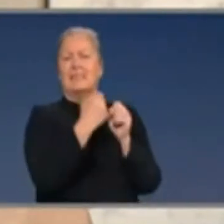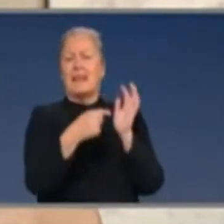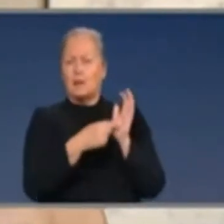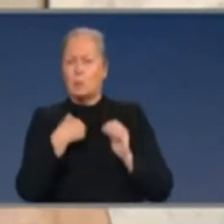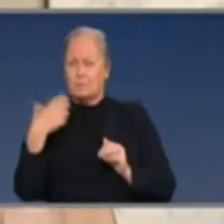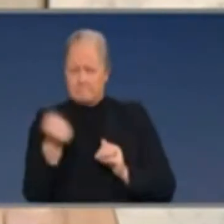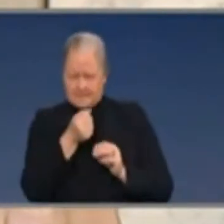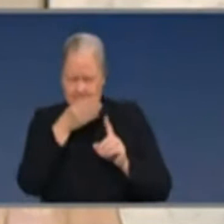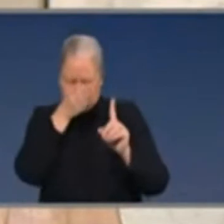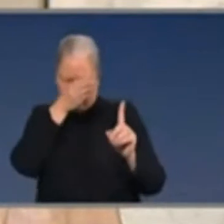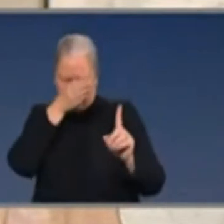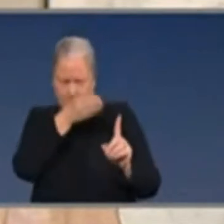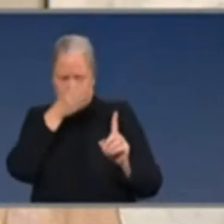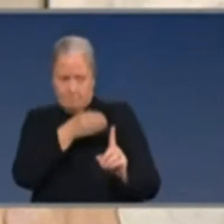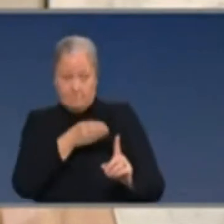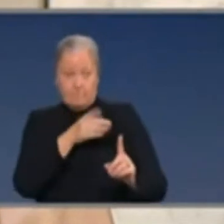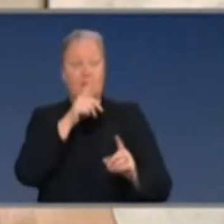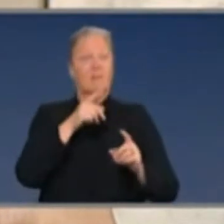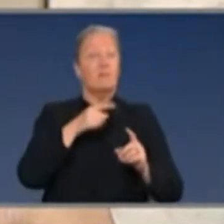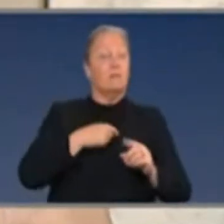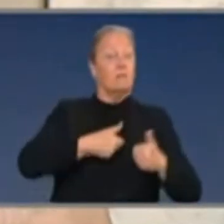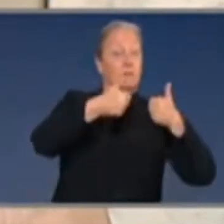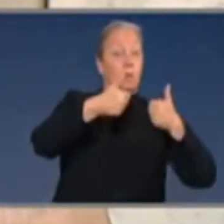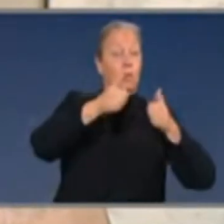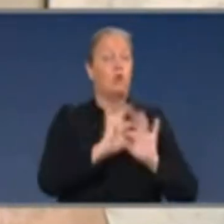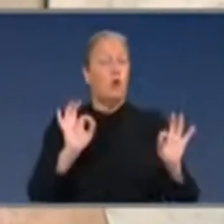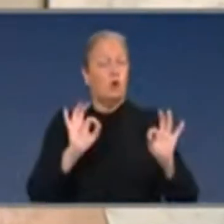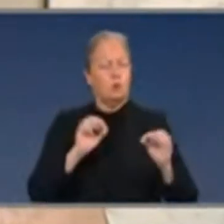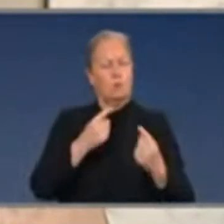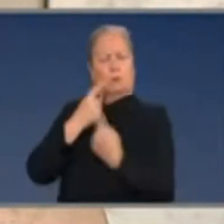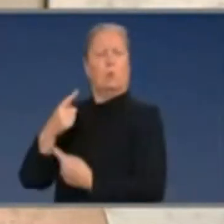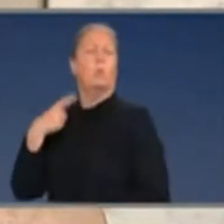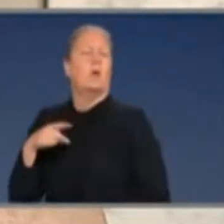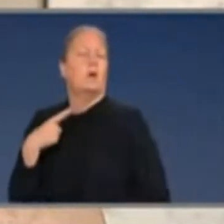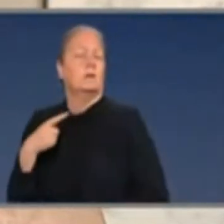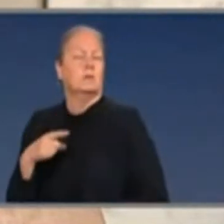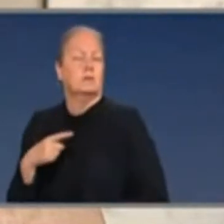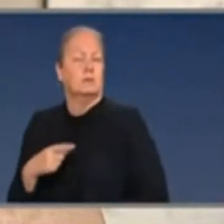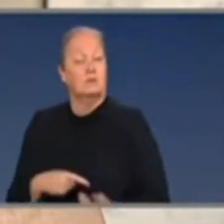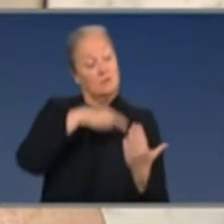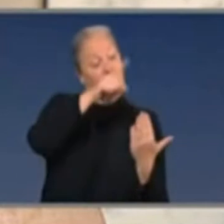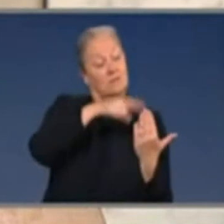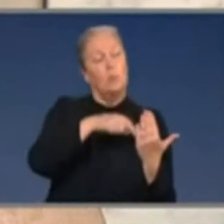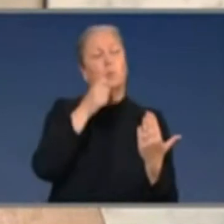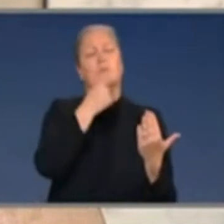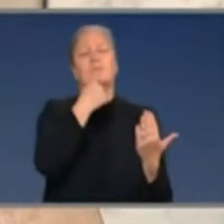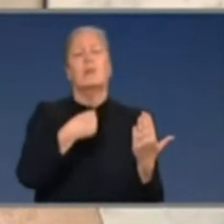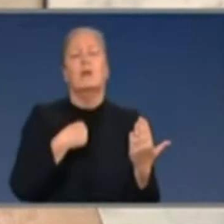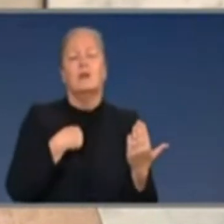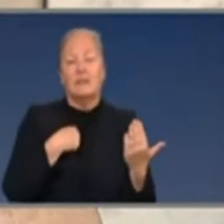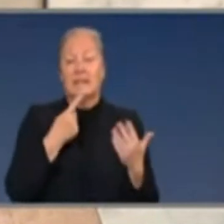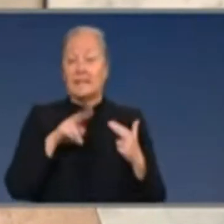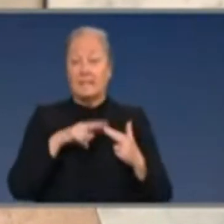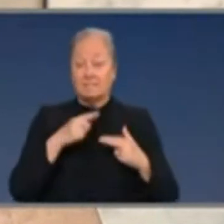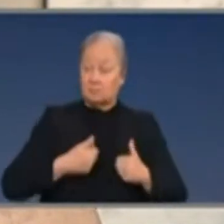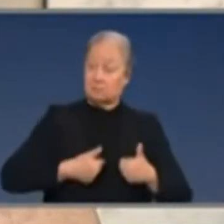to be reported upon. Targets are just a measure of how well they